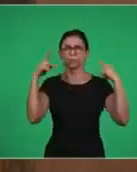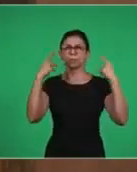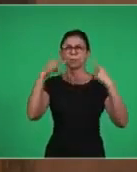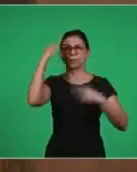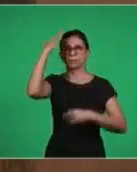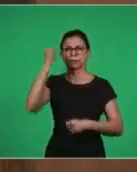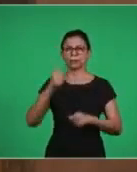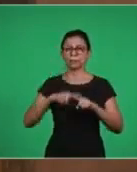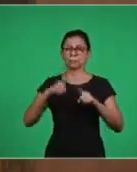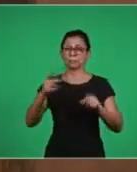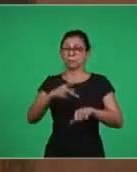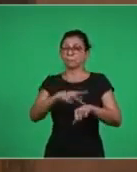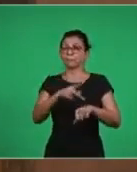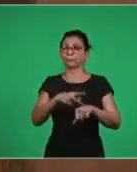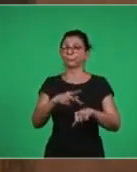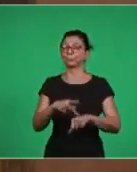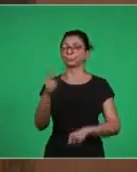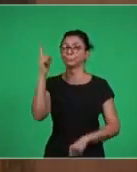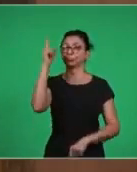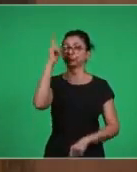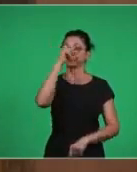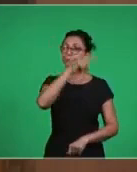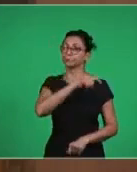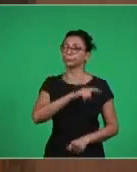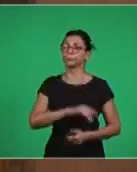how to preach everything, but they don't live it.